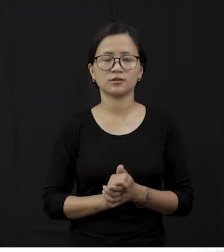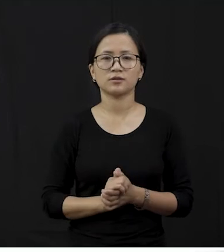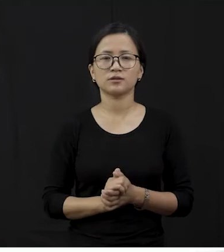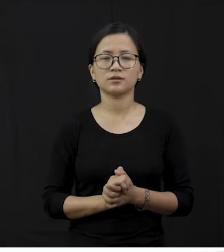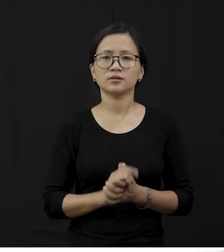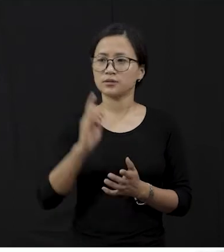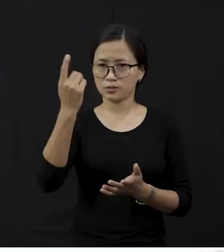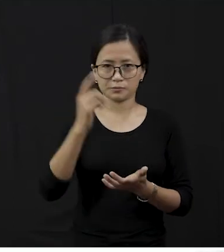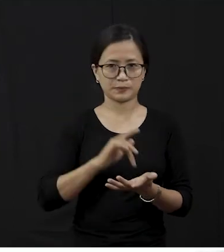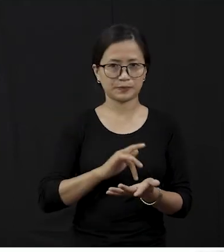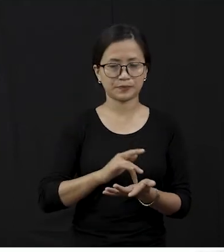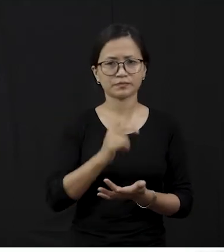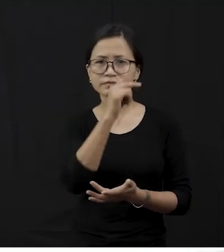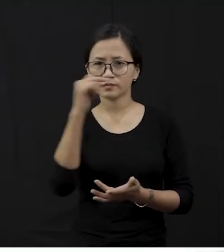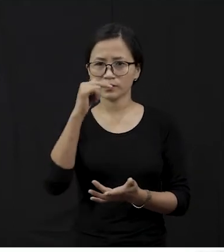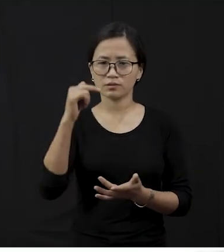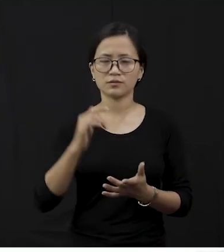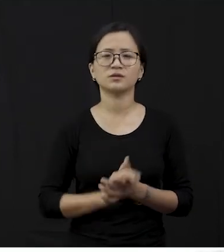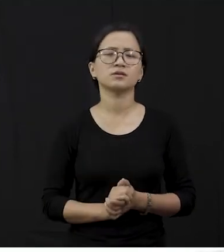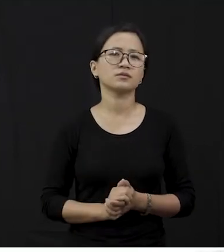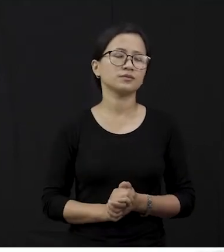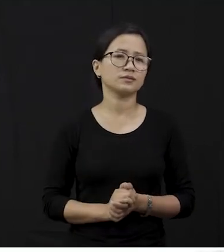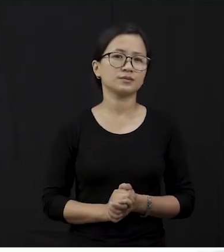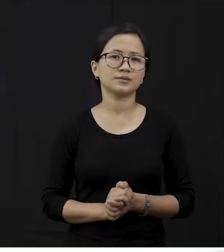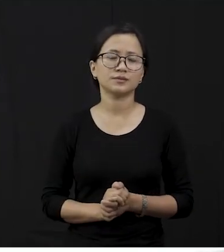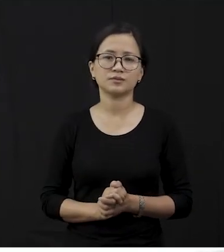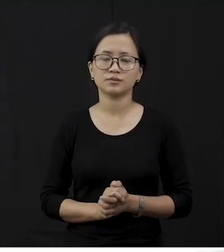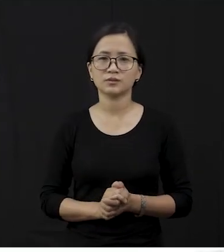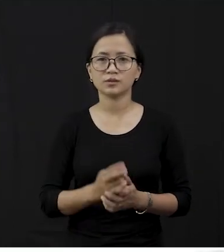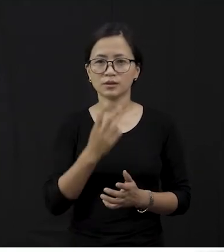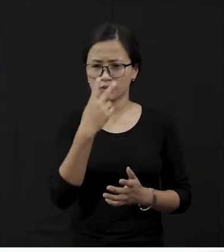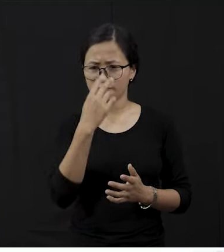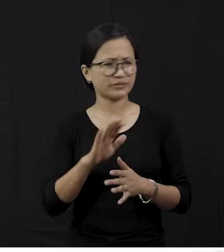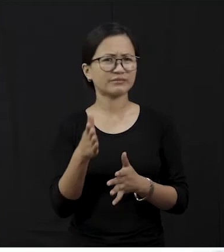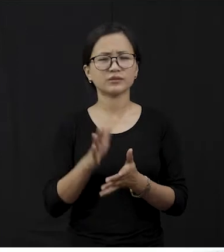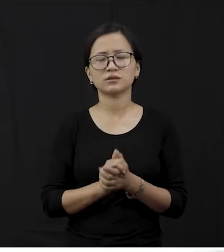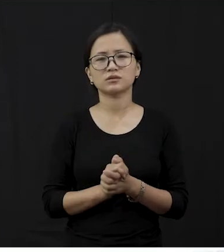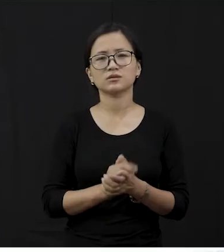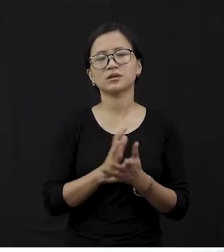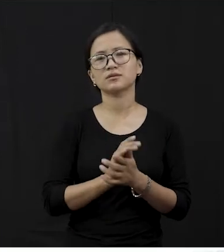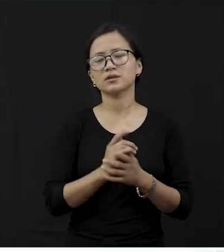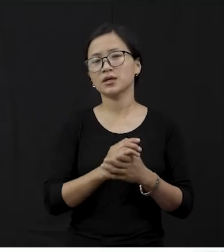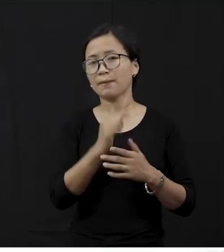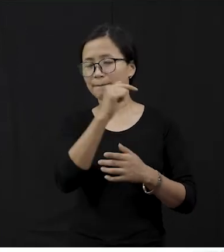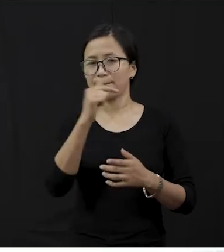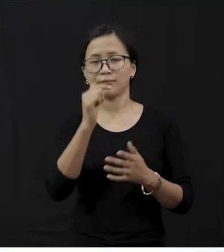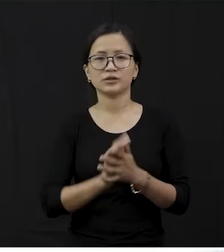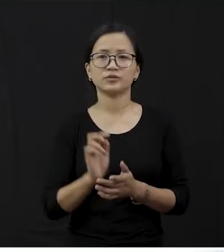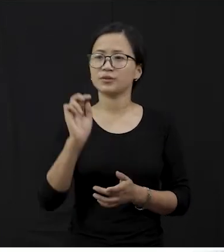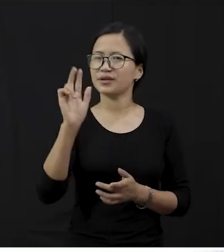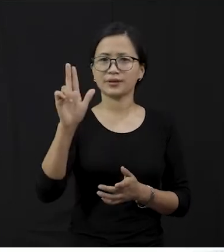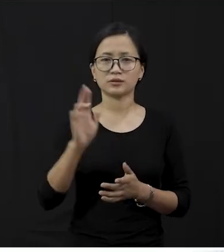the ones place. Listen very carefully. We can't subtract 8 from 4,